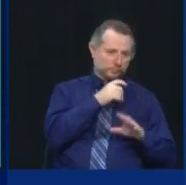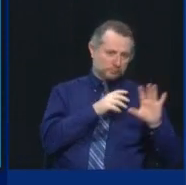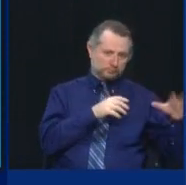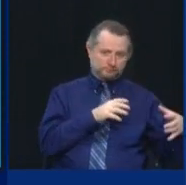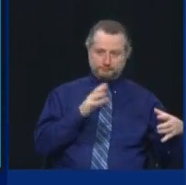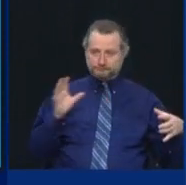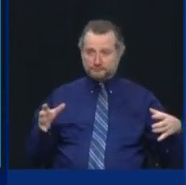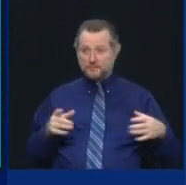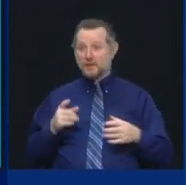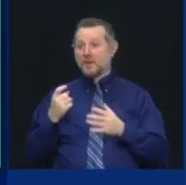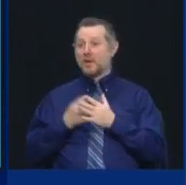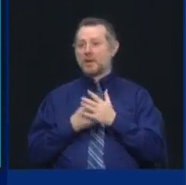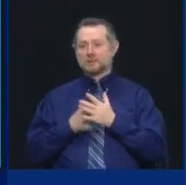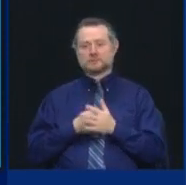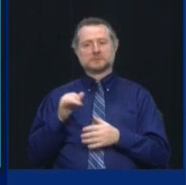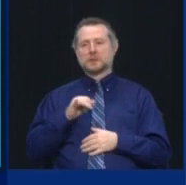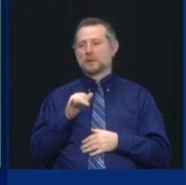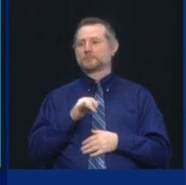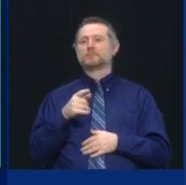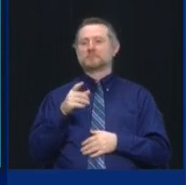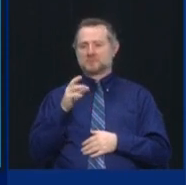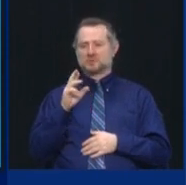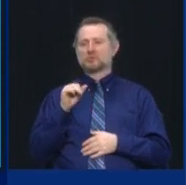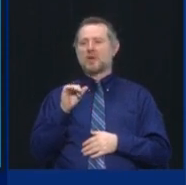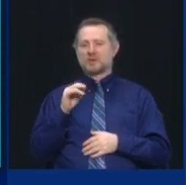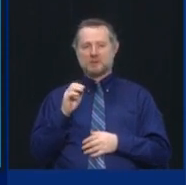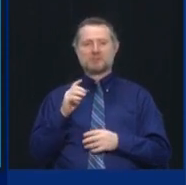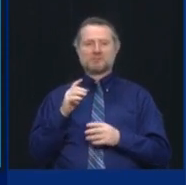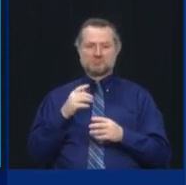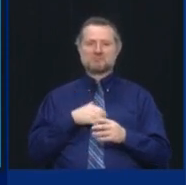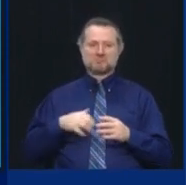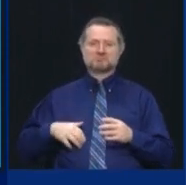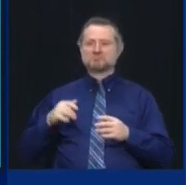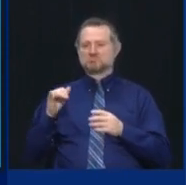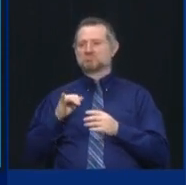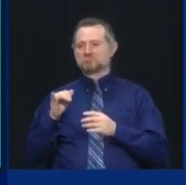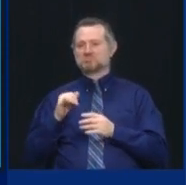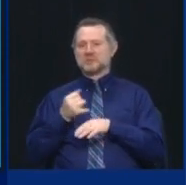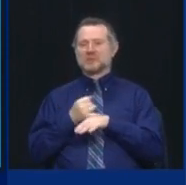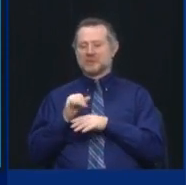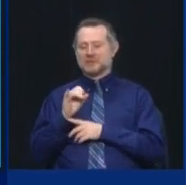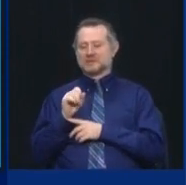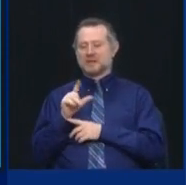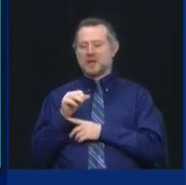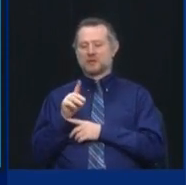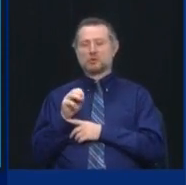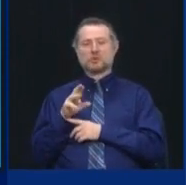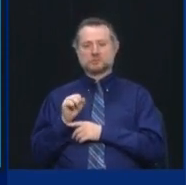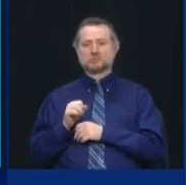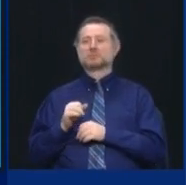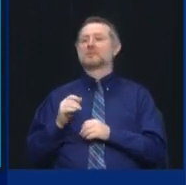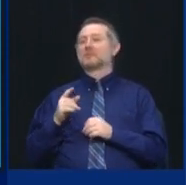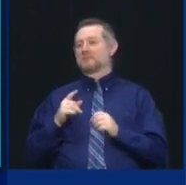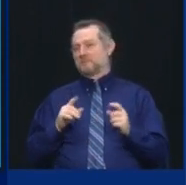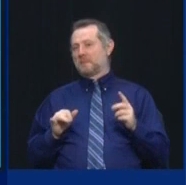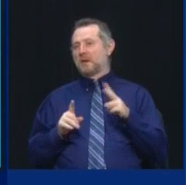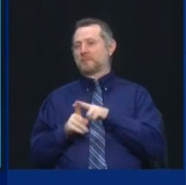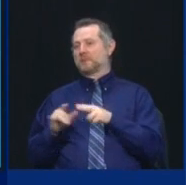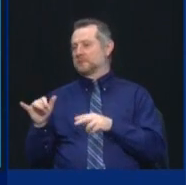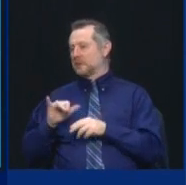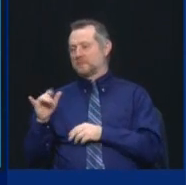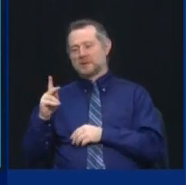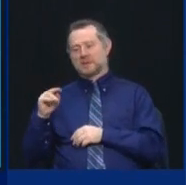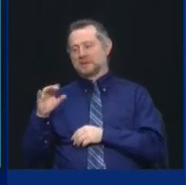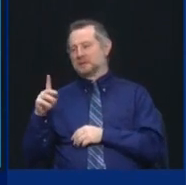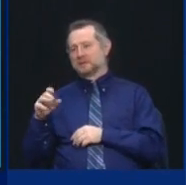Currently, from the Islanders model that we used, which we're now applying to the Knicks and the Nets,